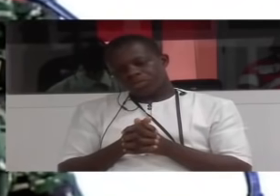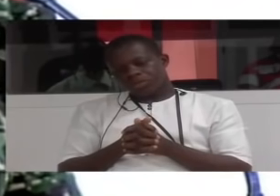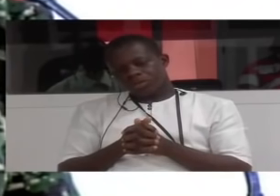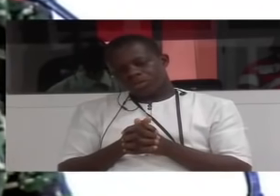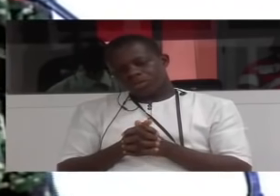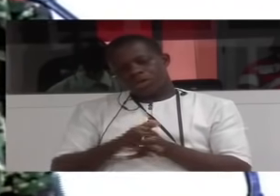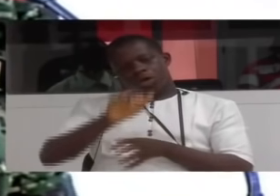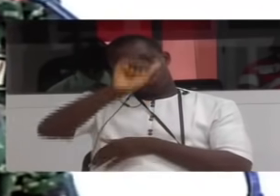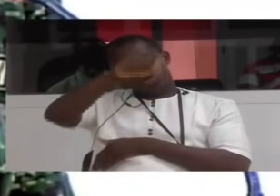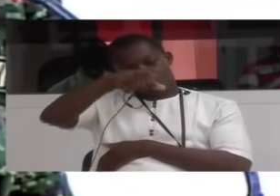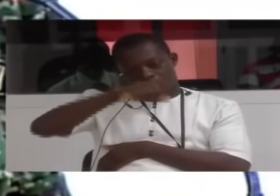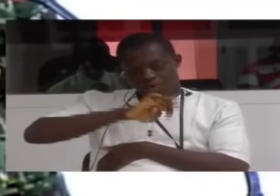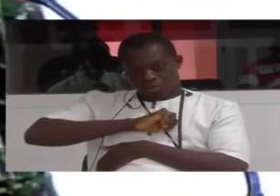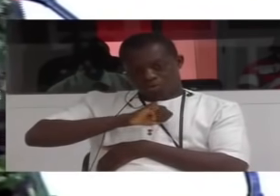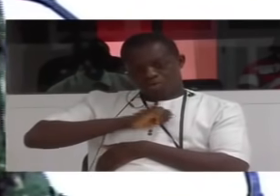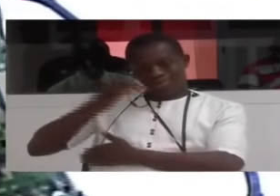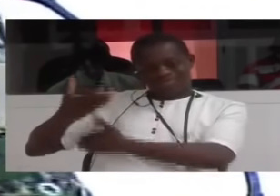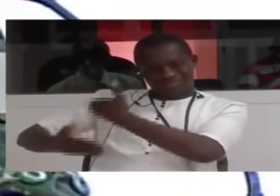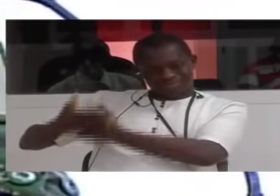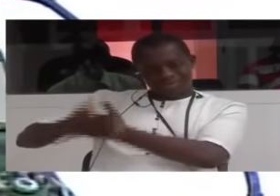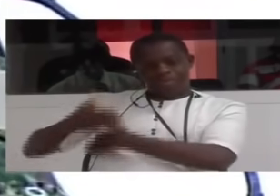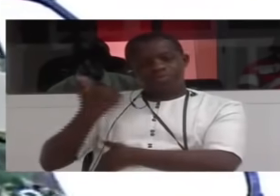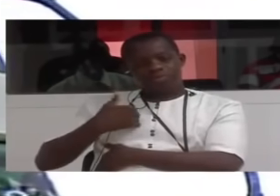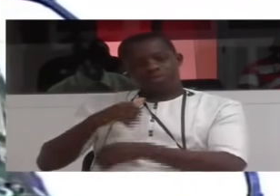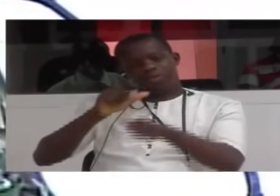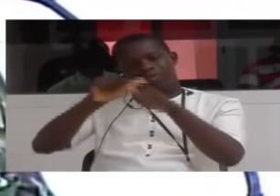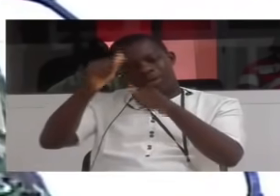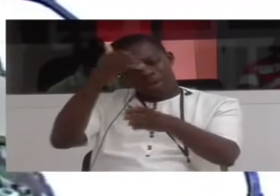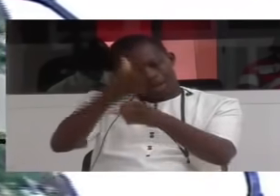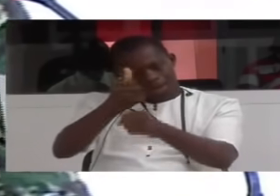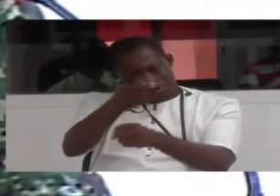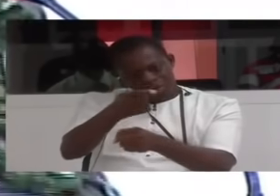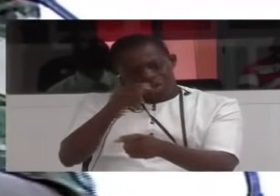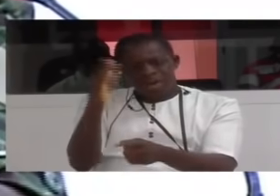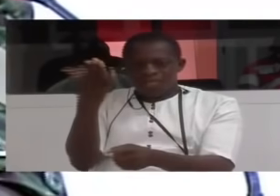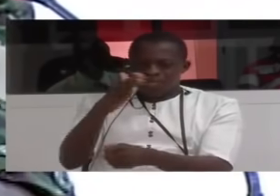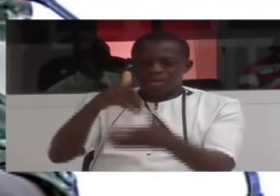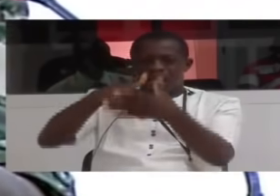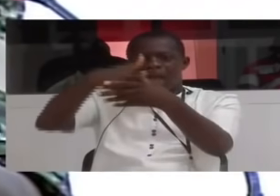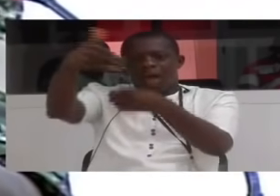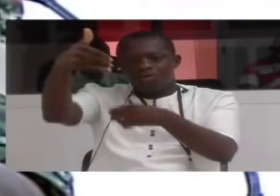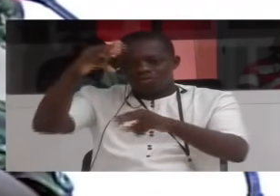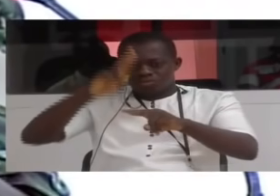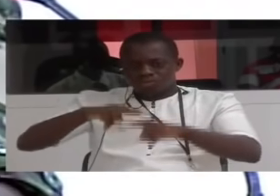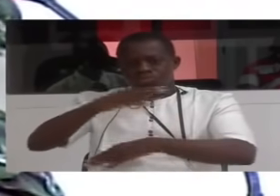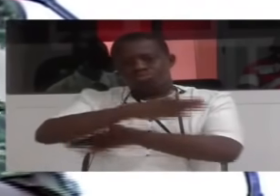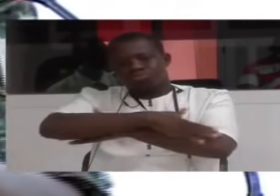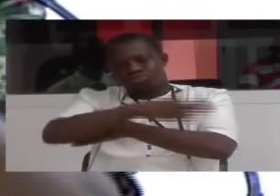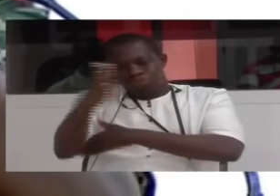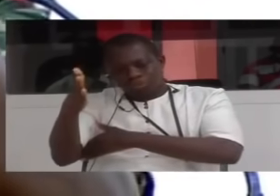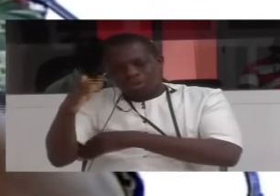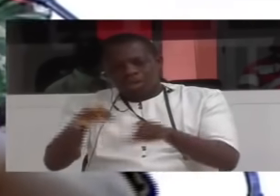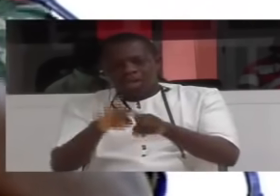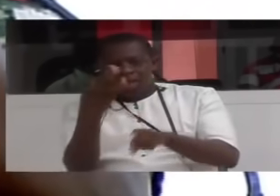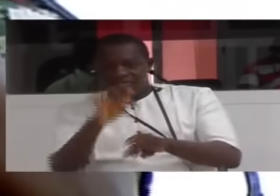sa dekandori wax len ñu dimbalé la nga sudé cinq da ngay génn sax nga tok ci bunta bi su yaa jamé di romba